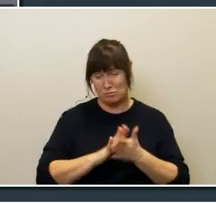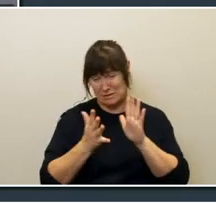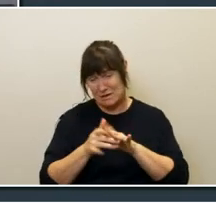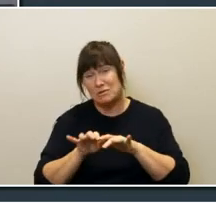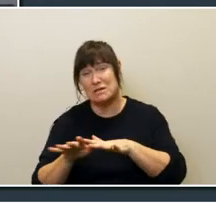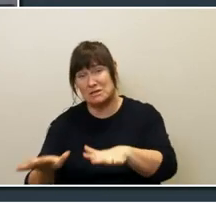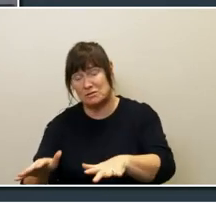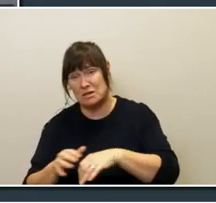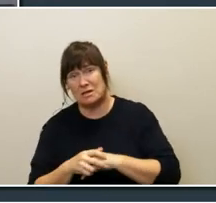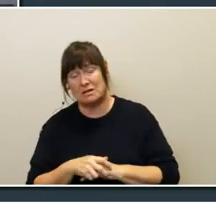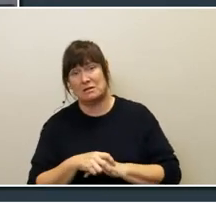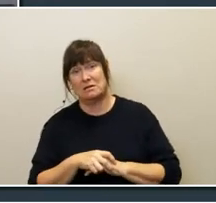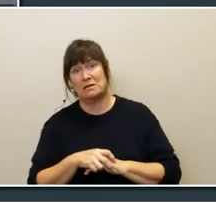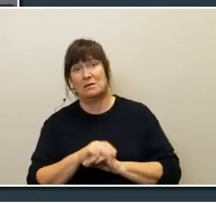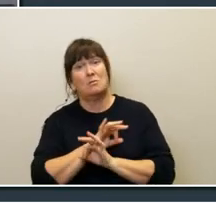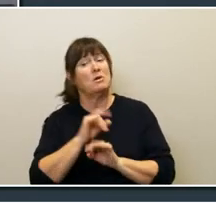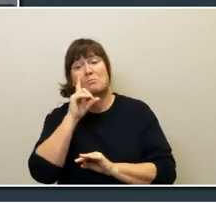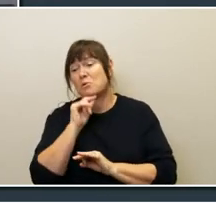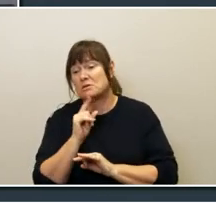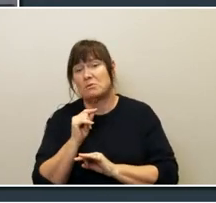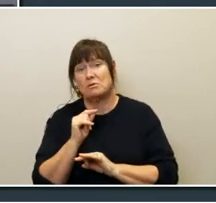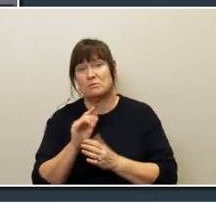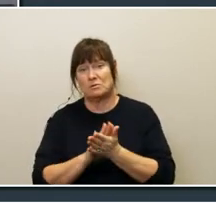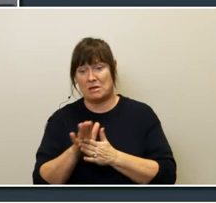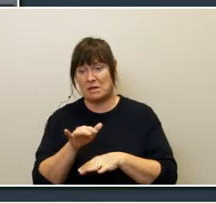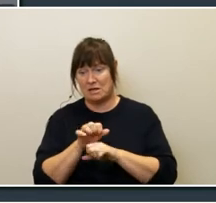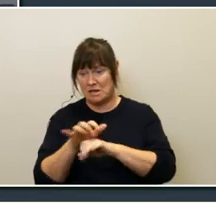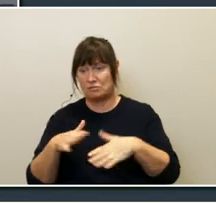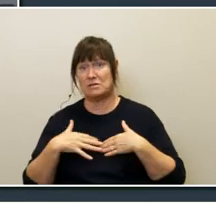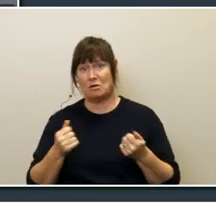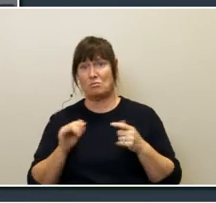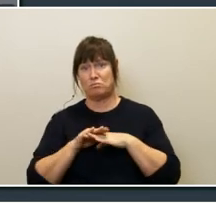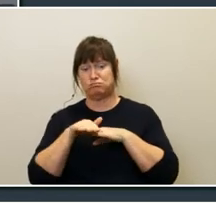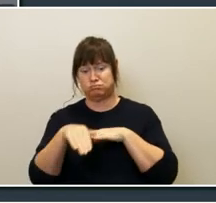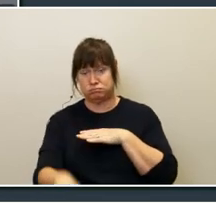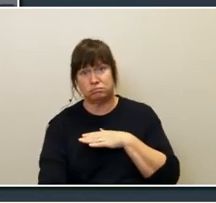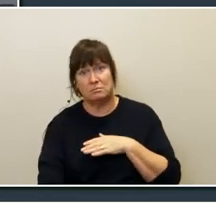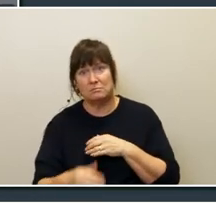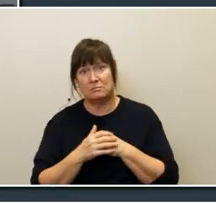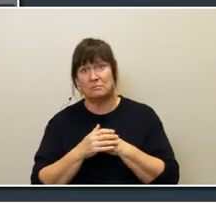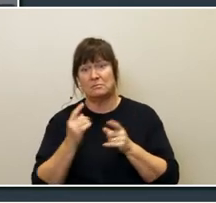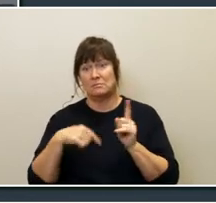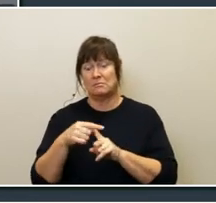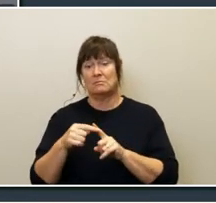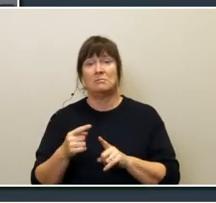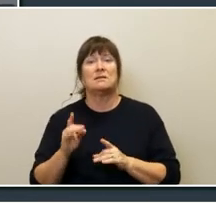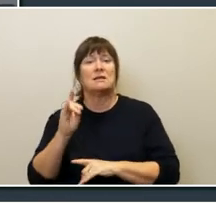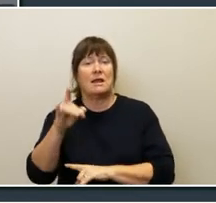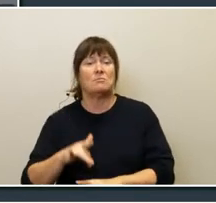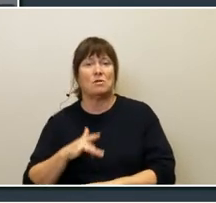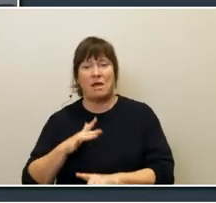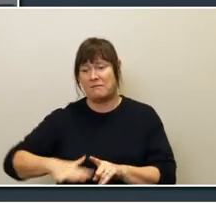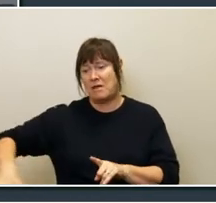seems to me difficult or even impossible to stop the health of the estuary's decline. Indeed, the loss of habitat would be